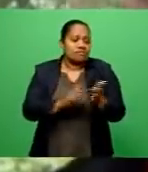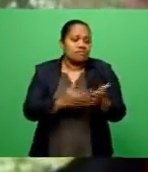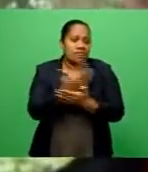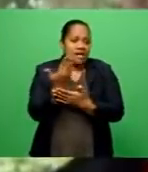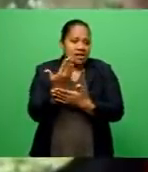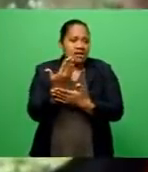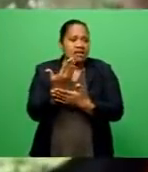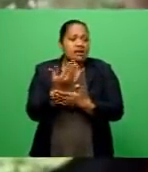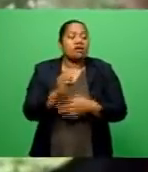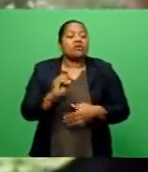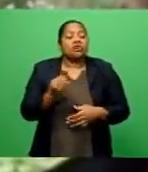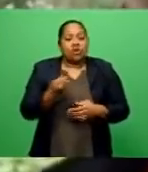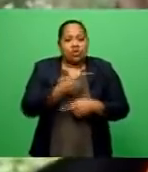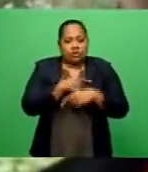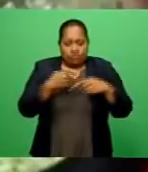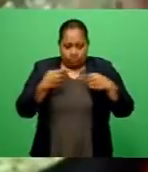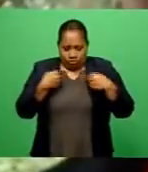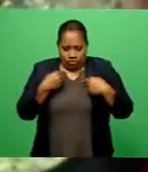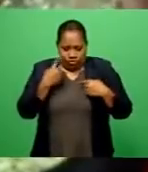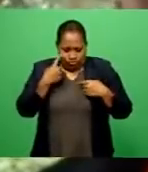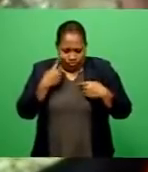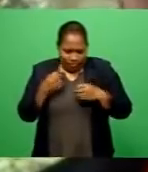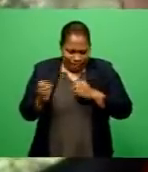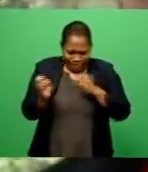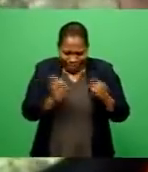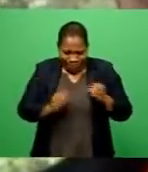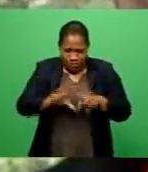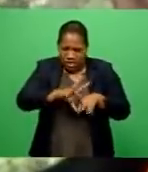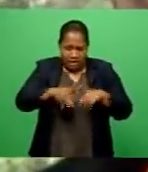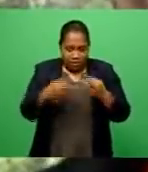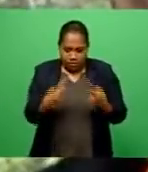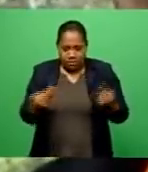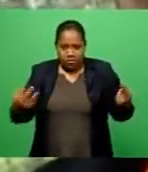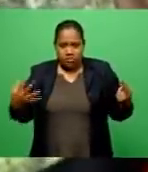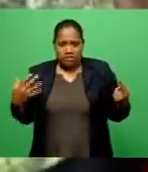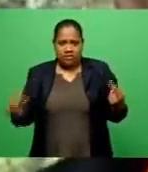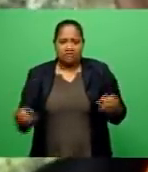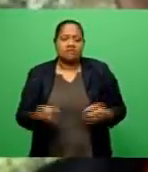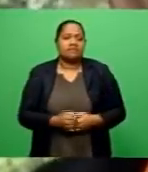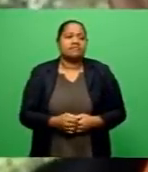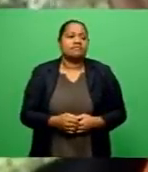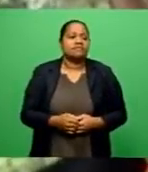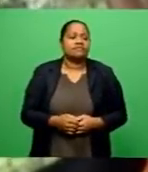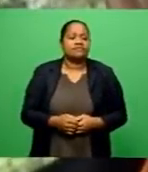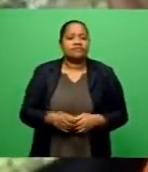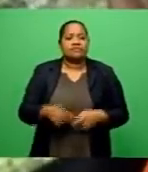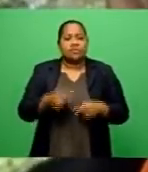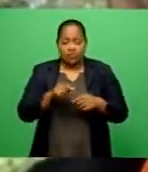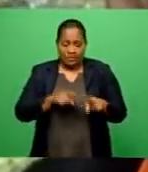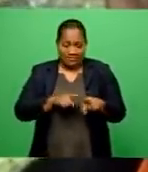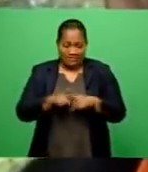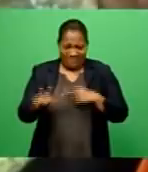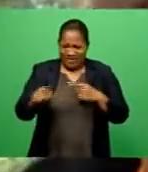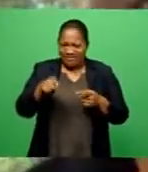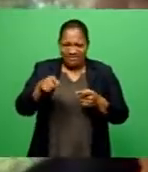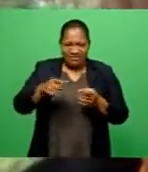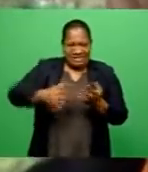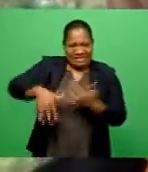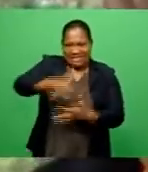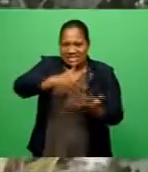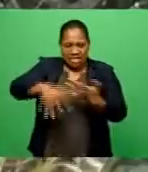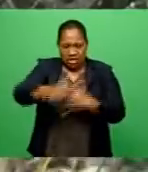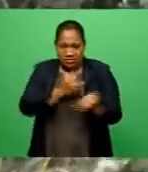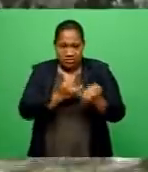every resource available to respond in areas severely affected by this most recent super cyclone.